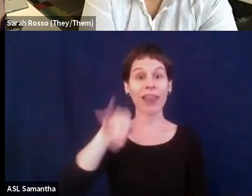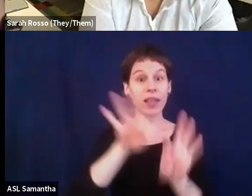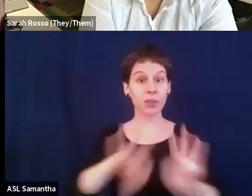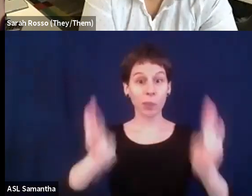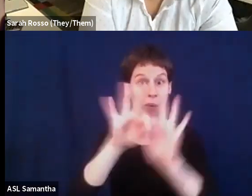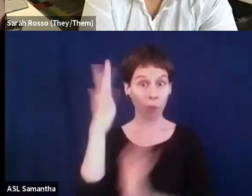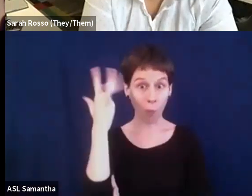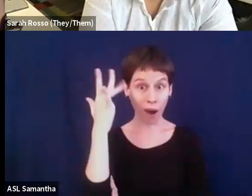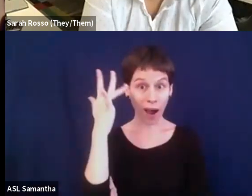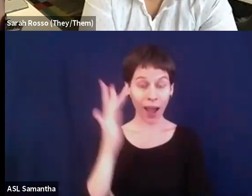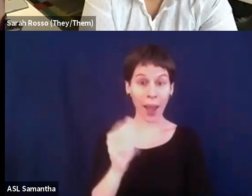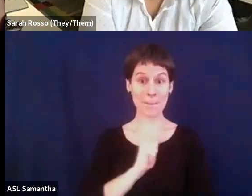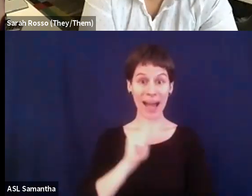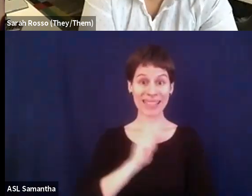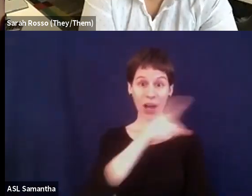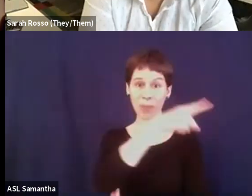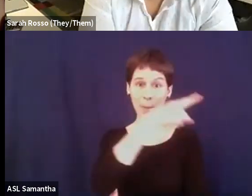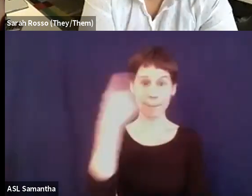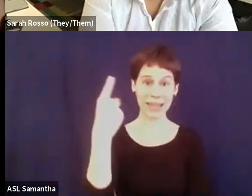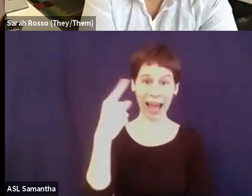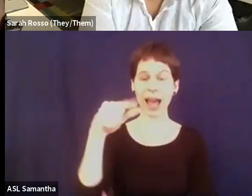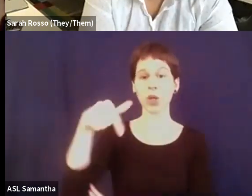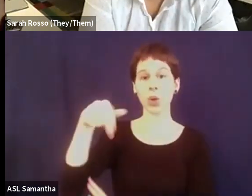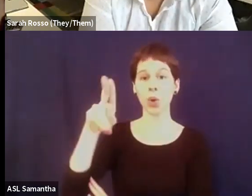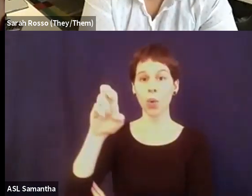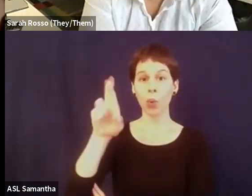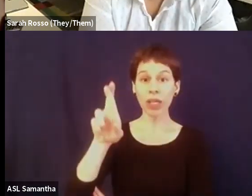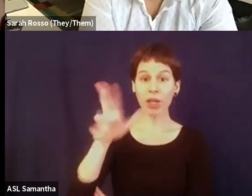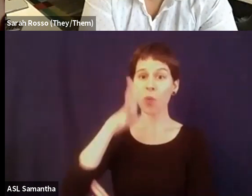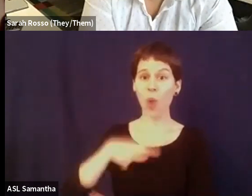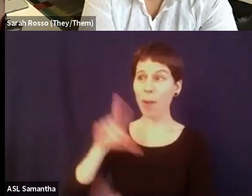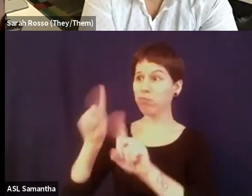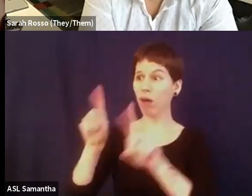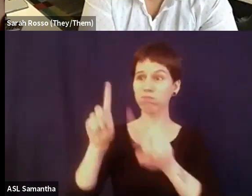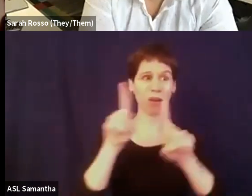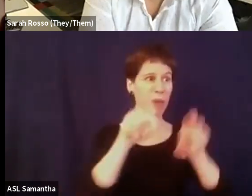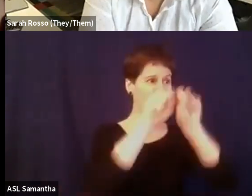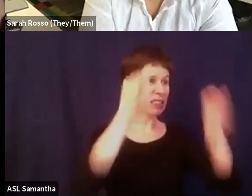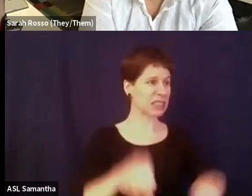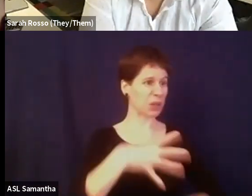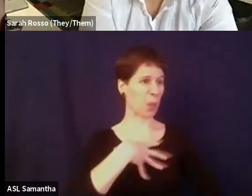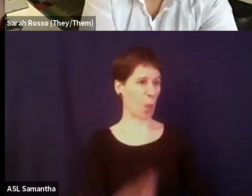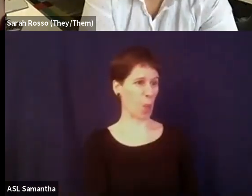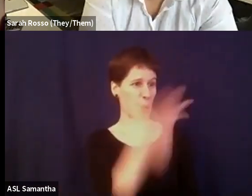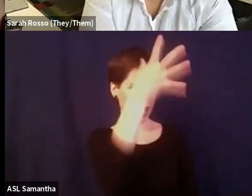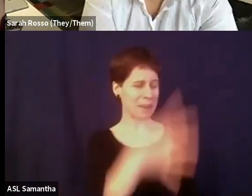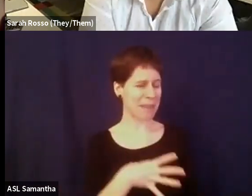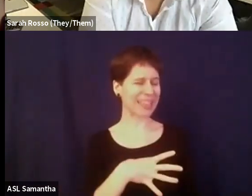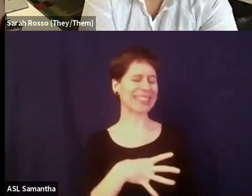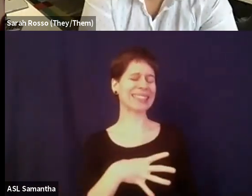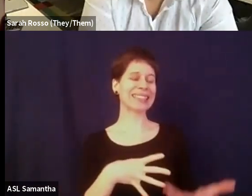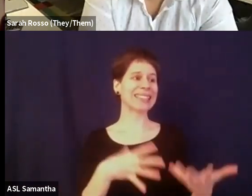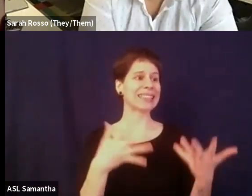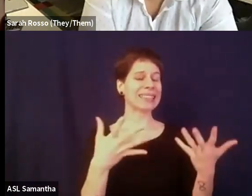because I, as a Black queer woman, have so often had to go to systems that are full of white men and sell them on the notion that